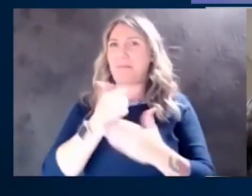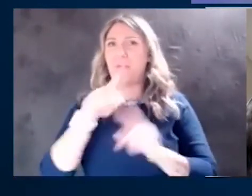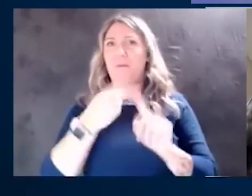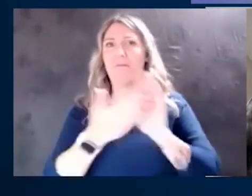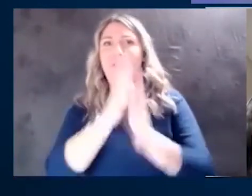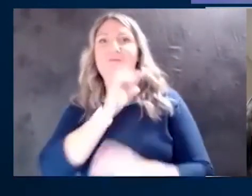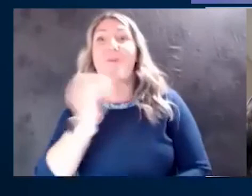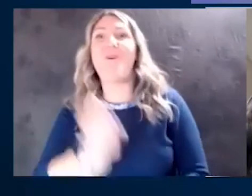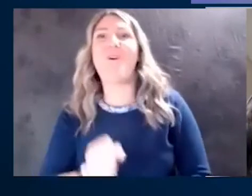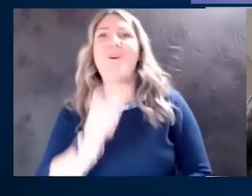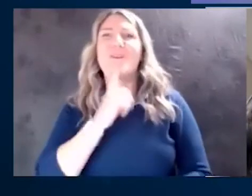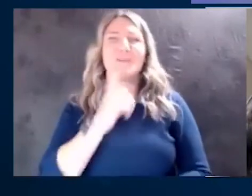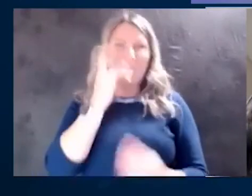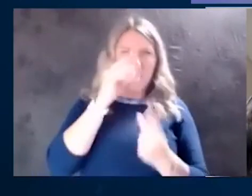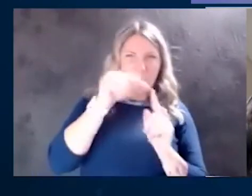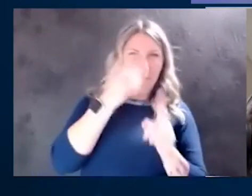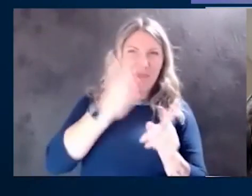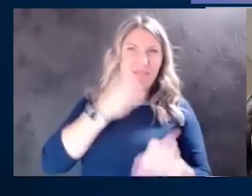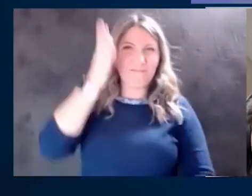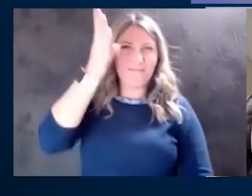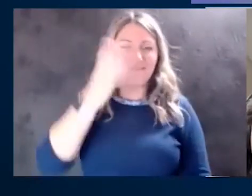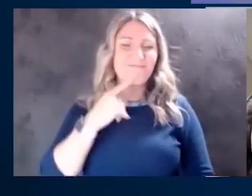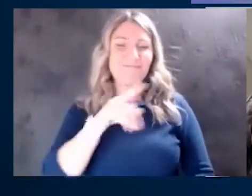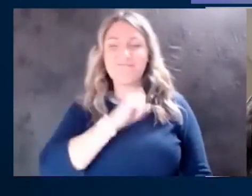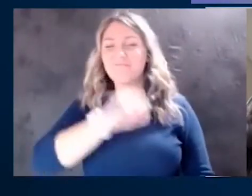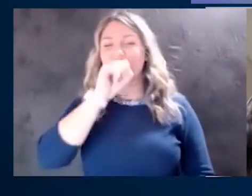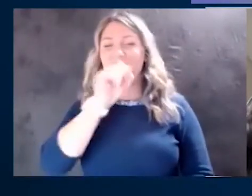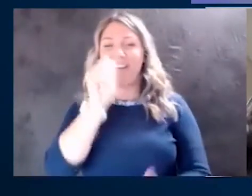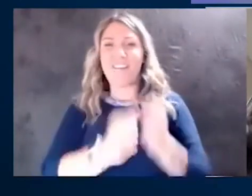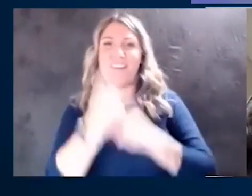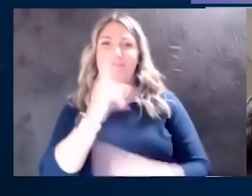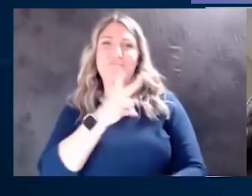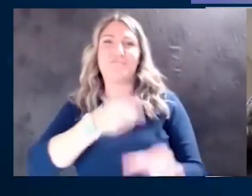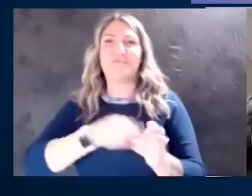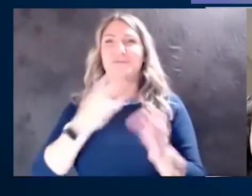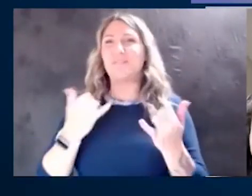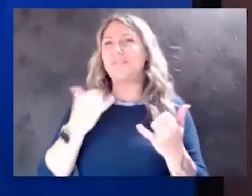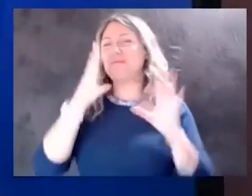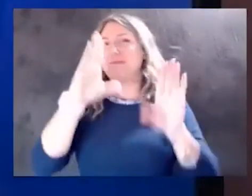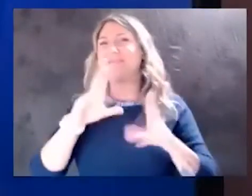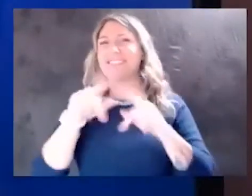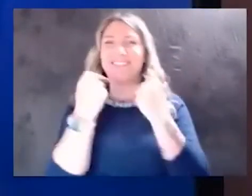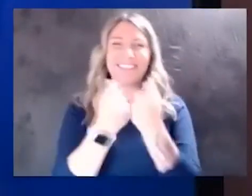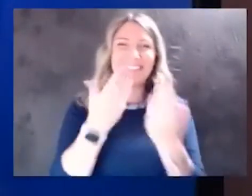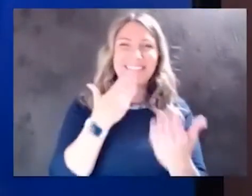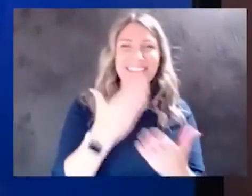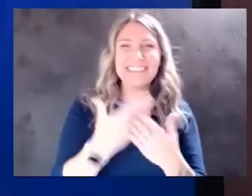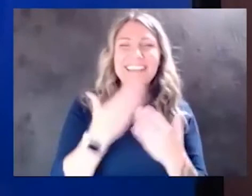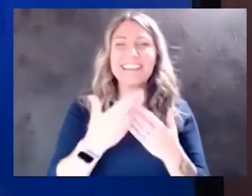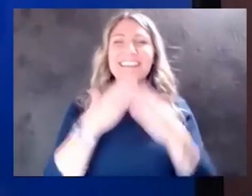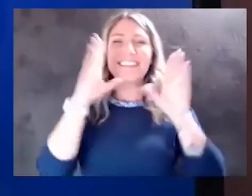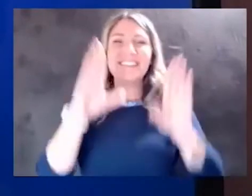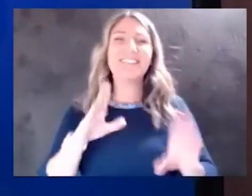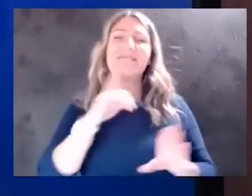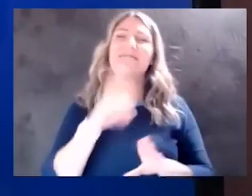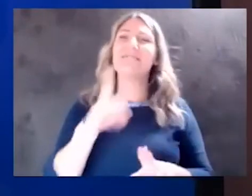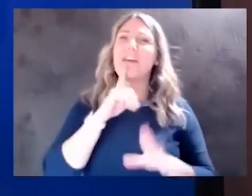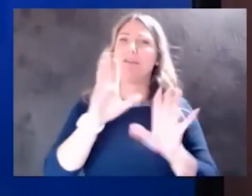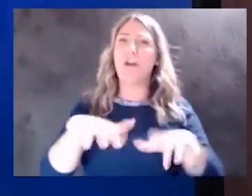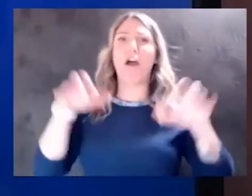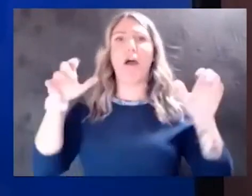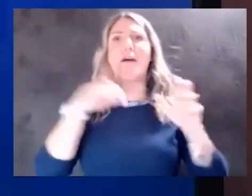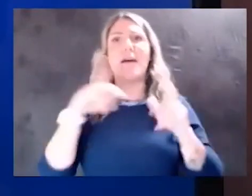think about that. Love having you all on here. You guys are a great team. Thank you so much. And to all of our audience out there, thanks so much for being a part of this